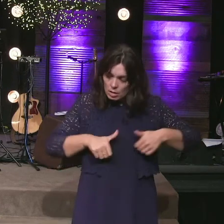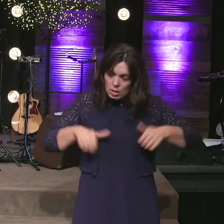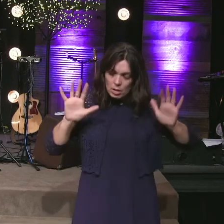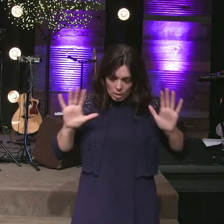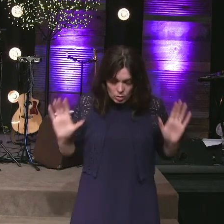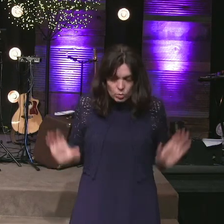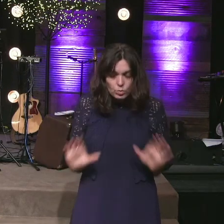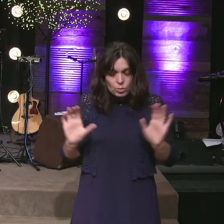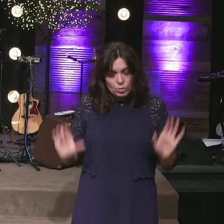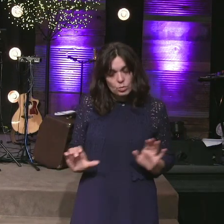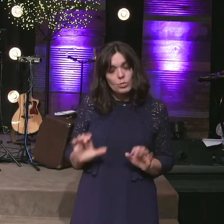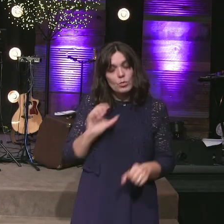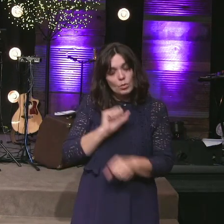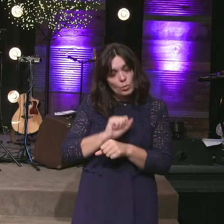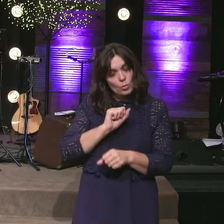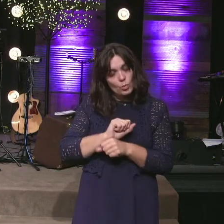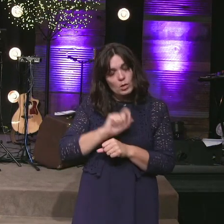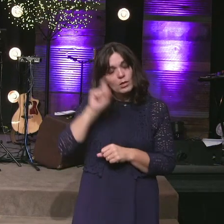that's necessary